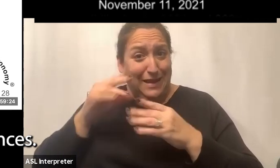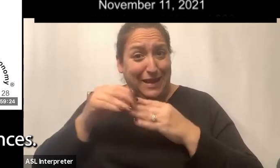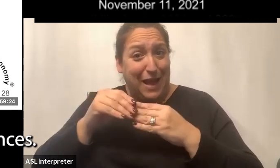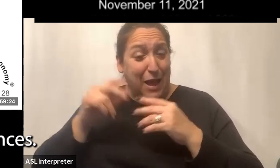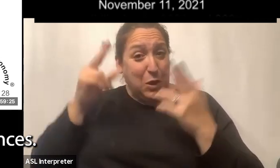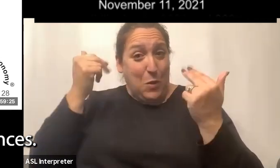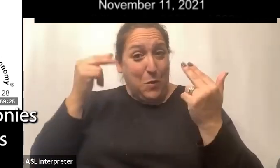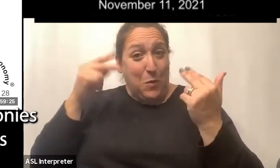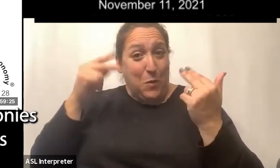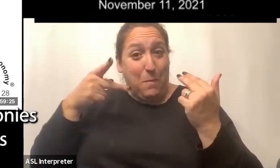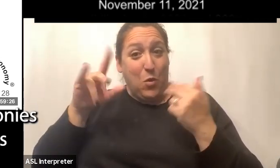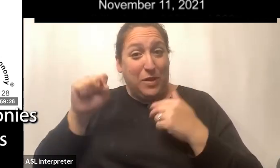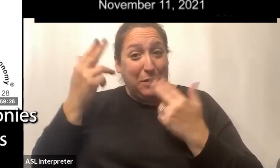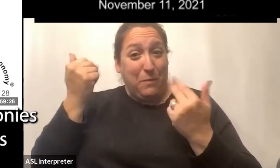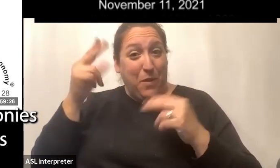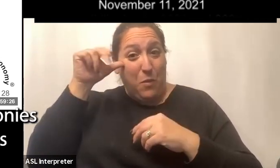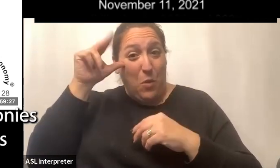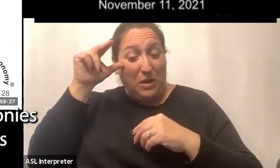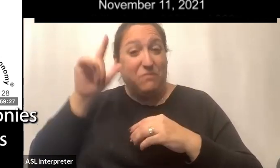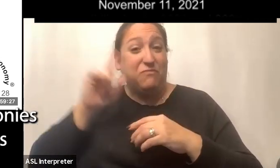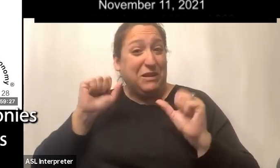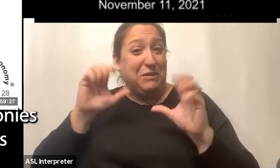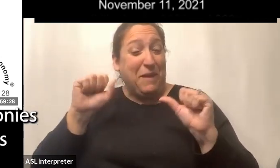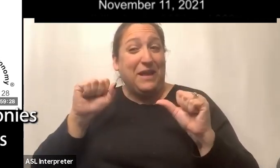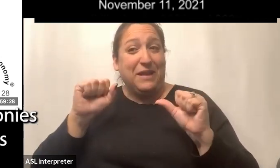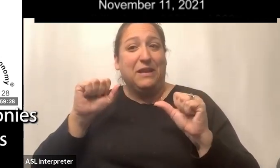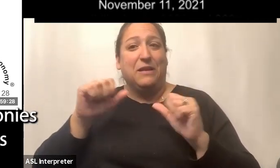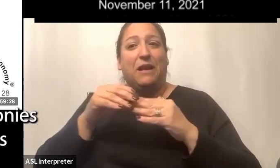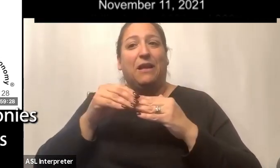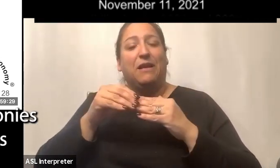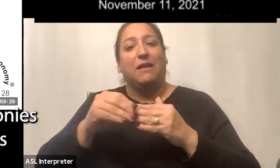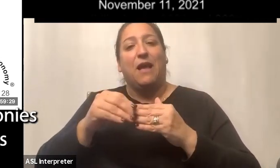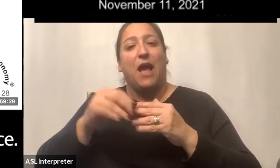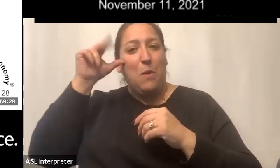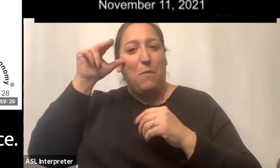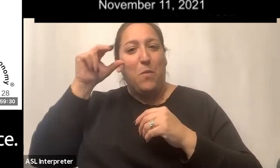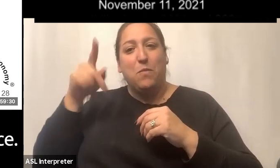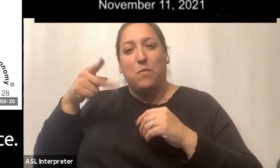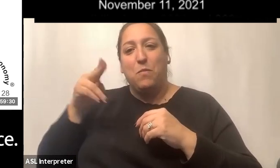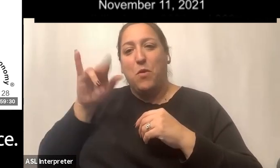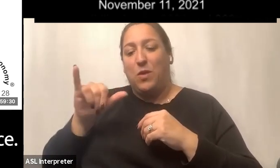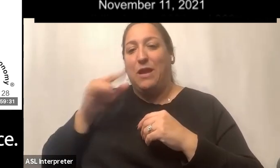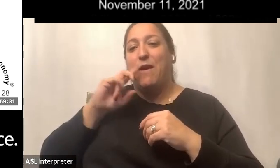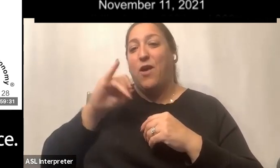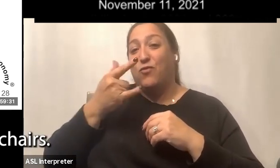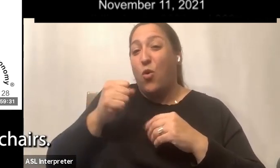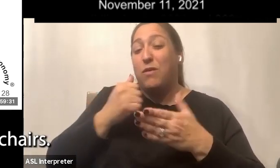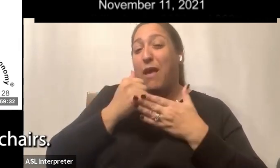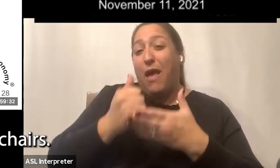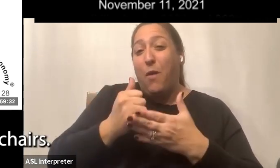have in 2 different conferences. It's quite amazing, the guide ponies. And there's dogs that help people with